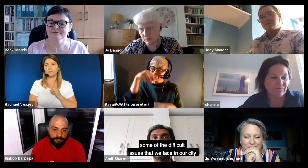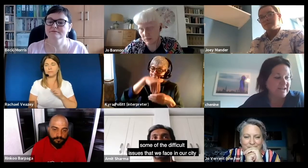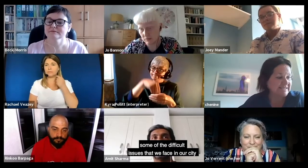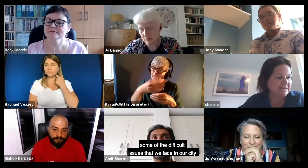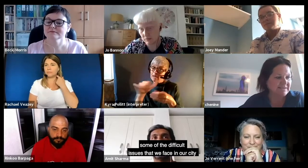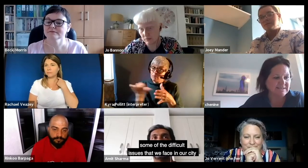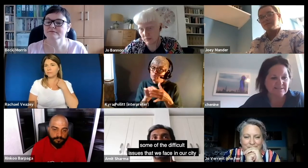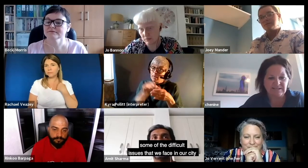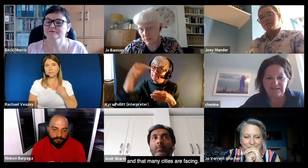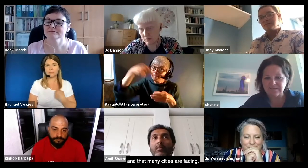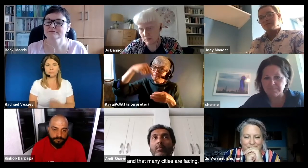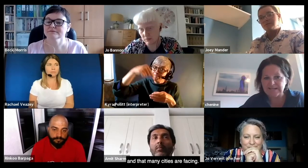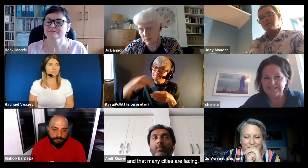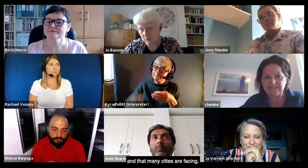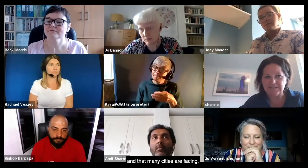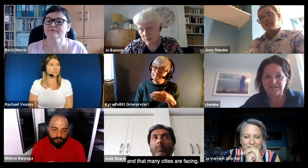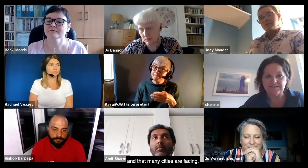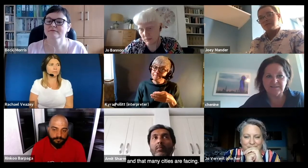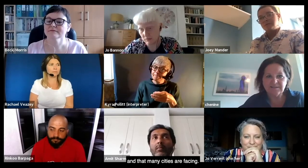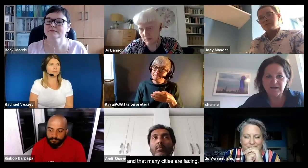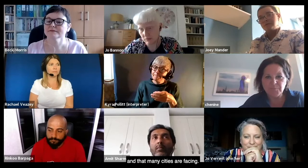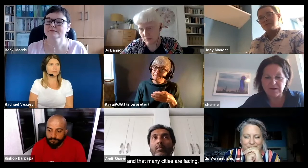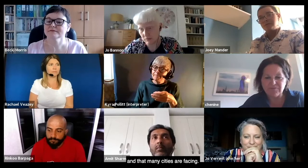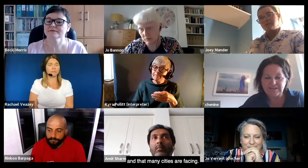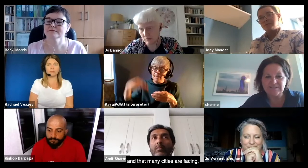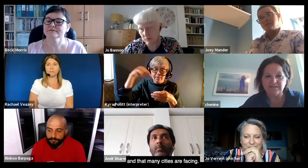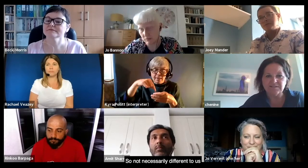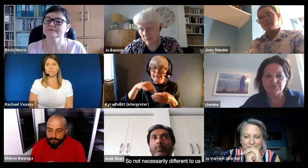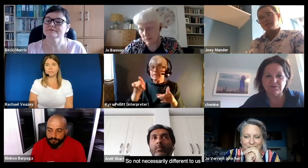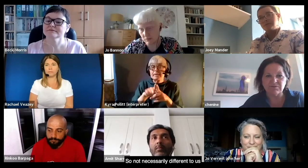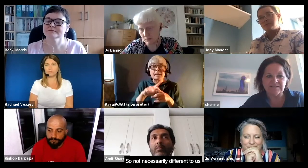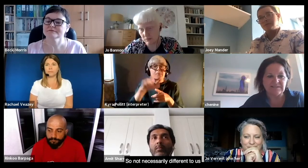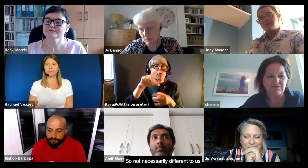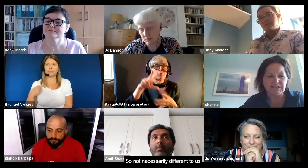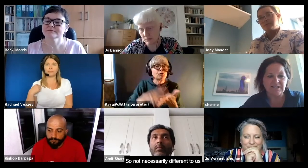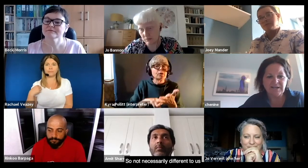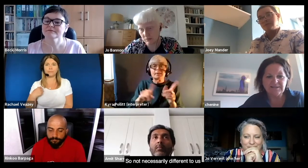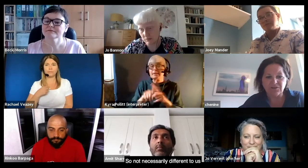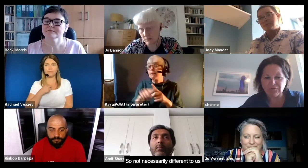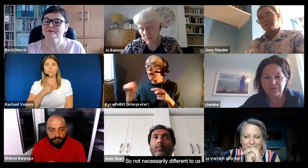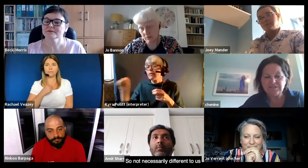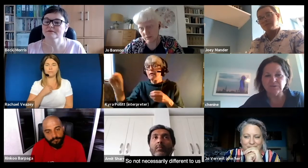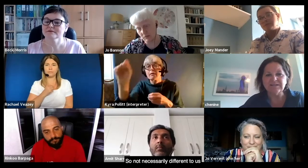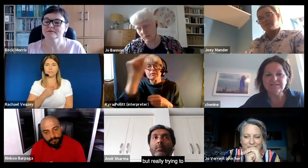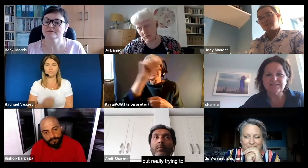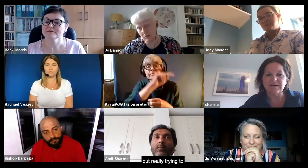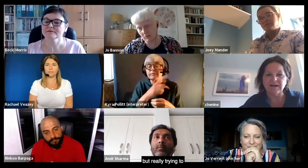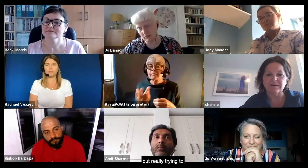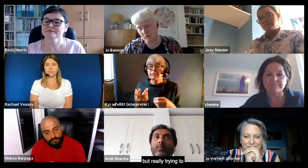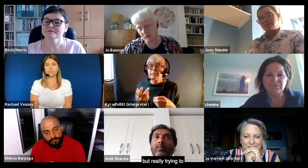we face in our city and that many cities are facing. So not necessarily different to